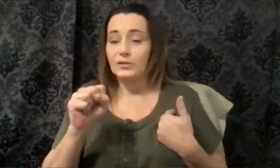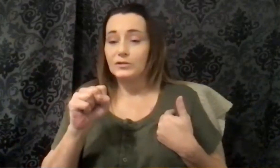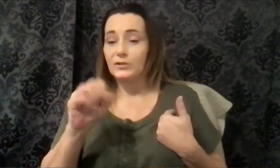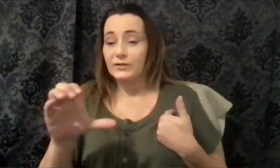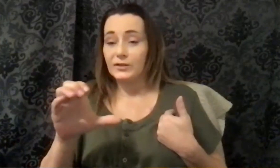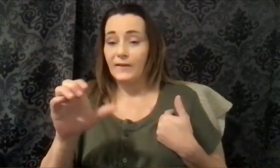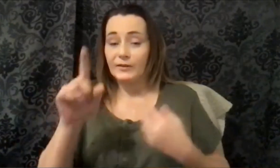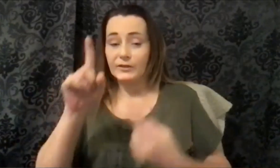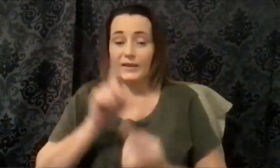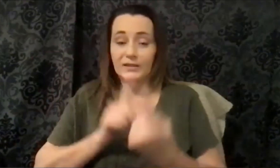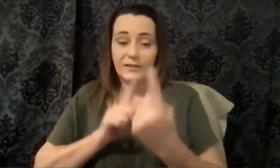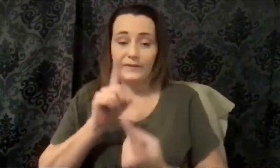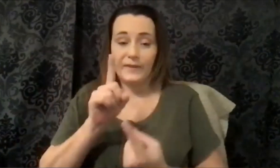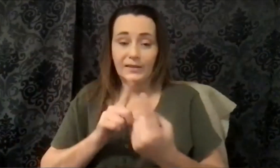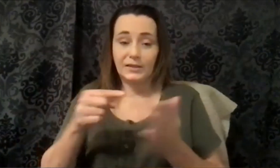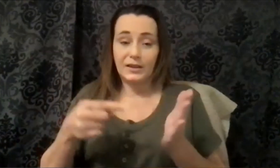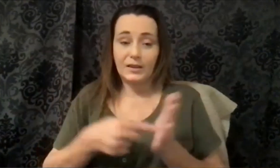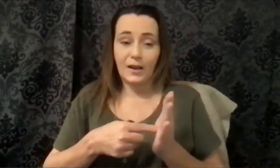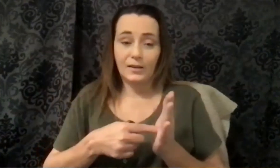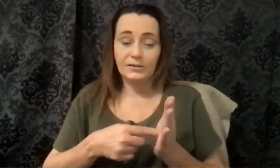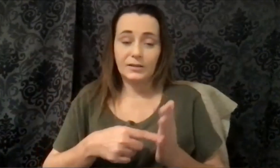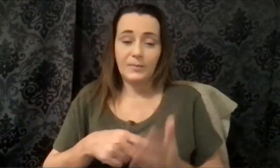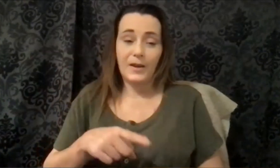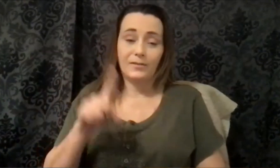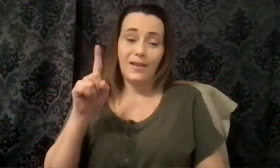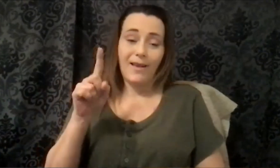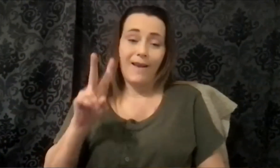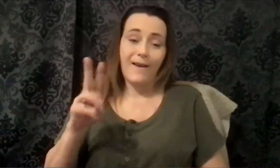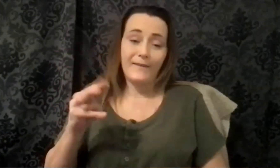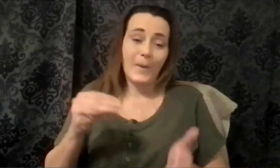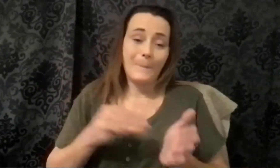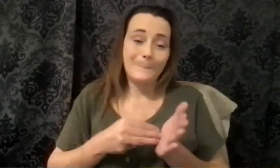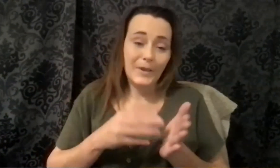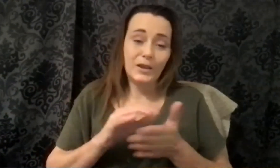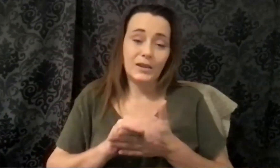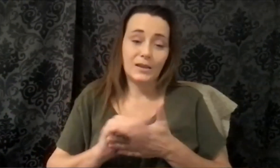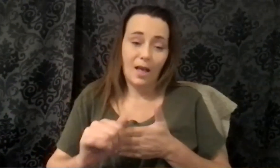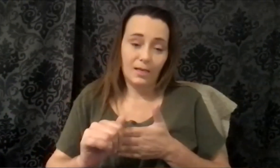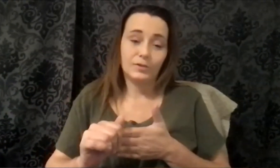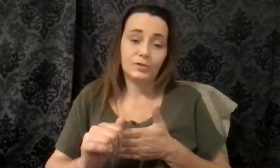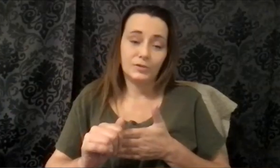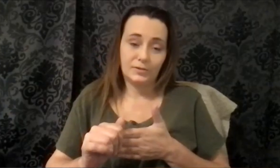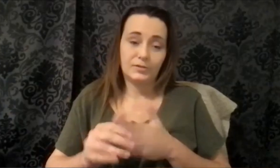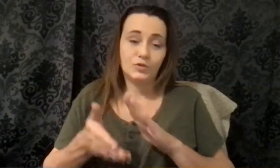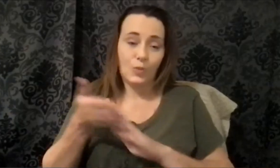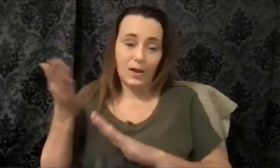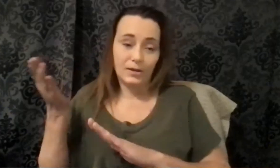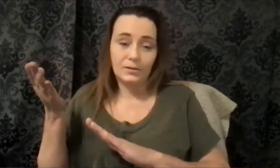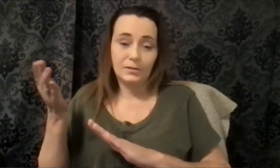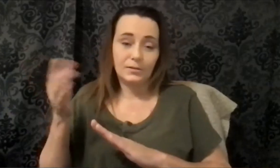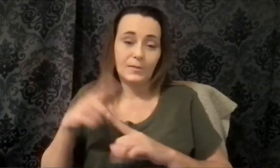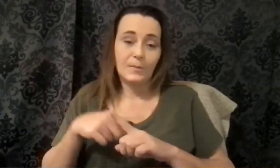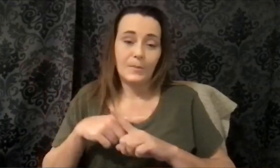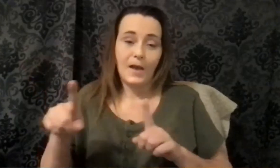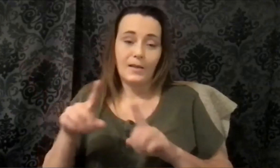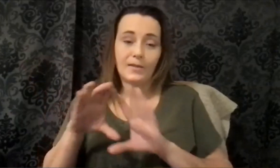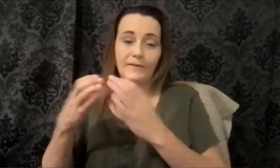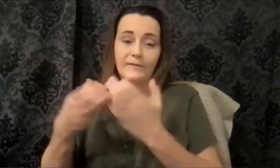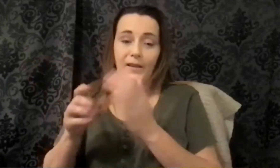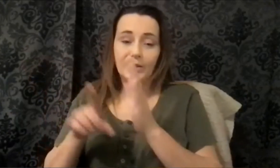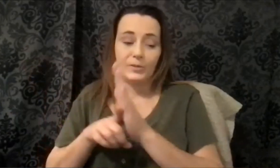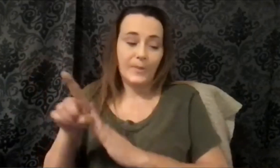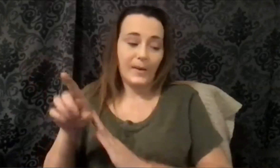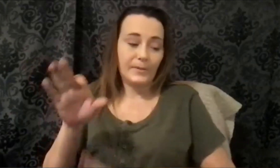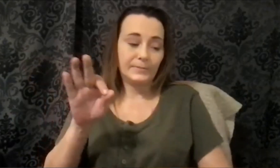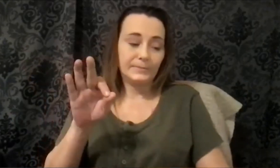Conference usually costs around $500,000 to run. And also, but the fellowship development, as I said, we